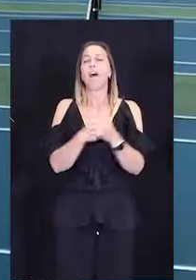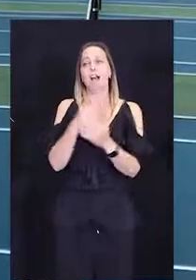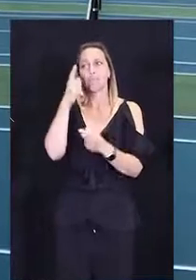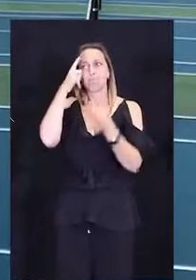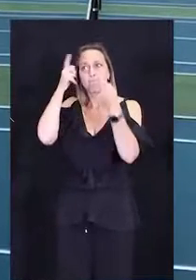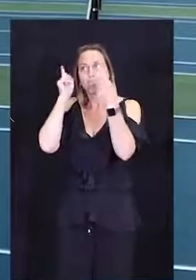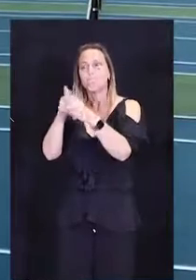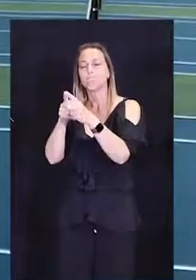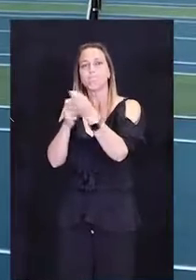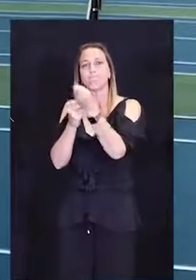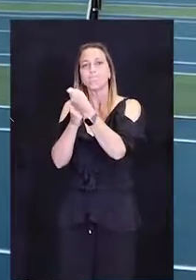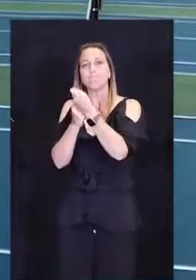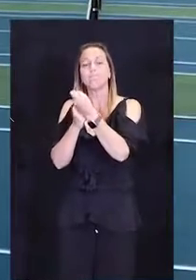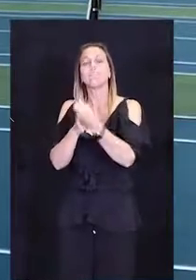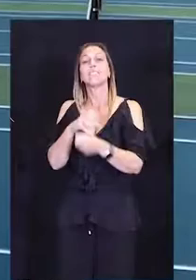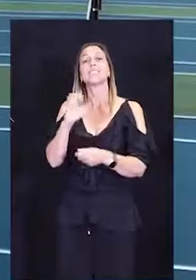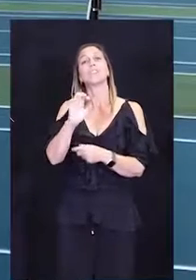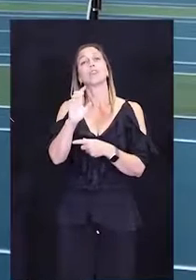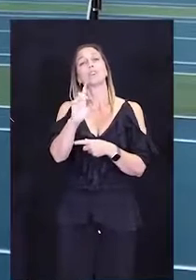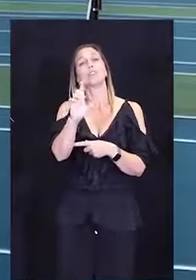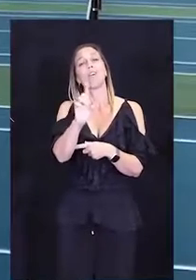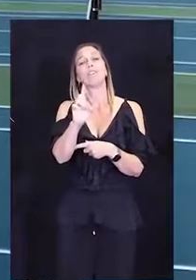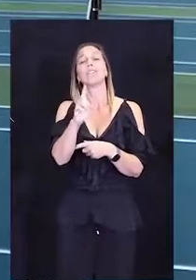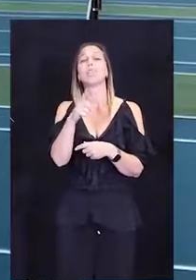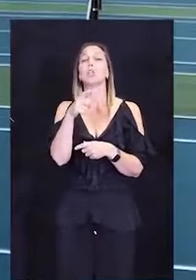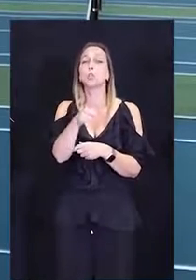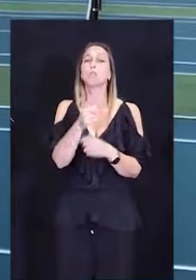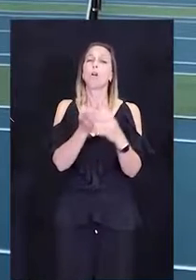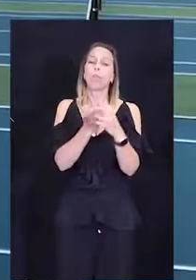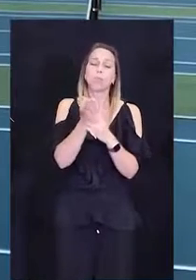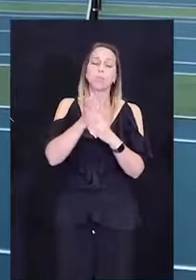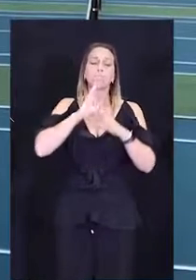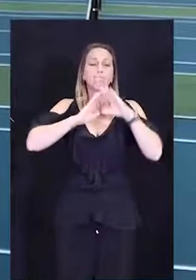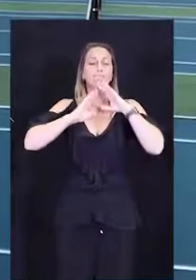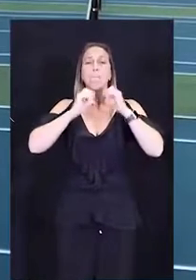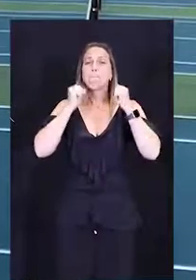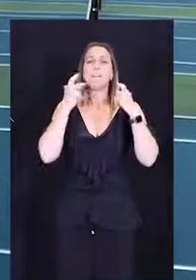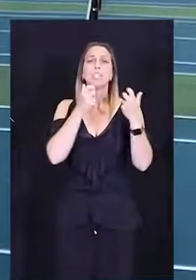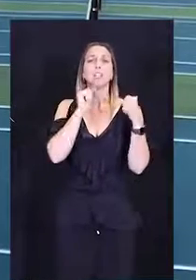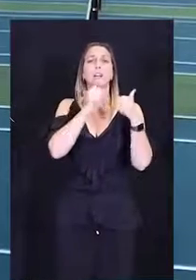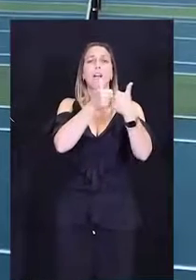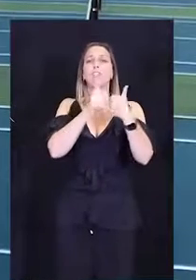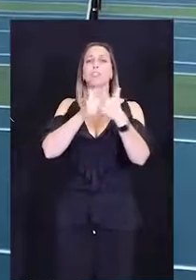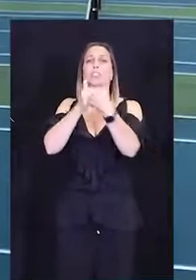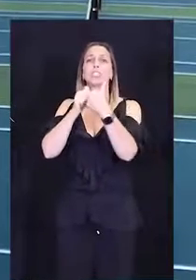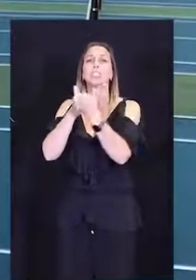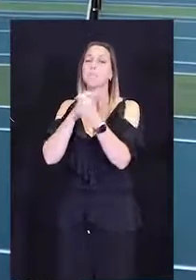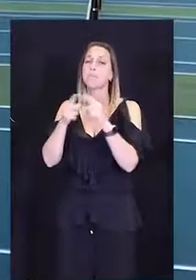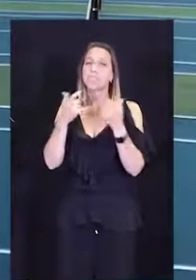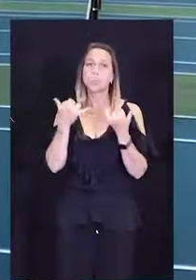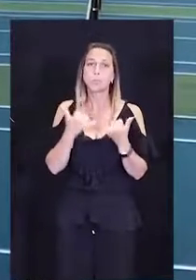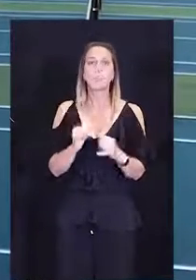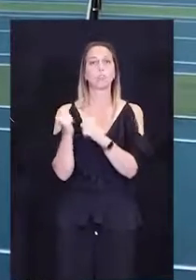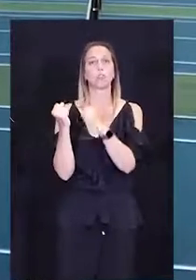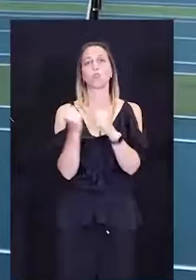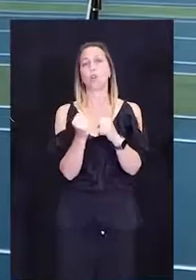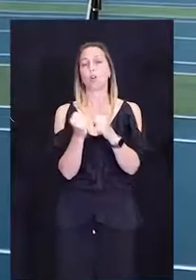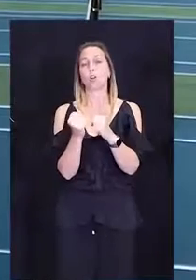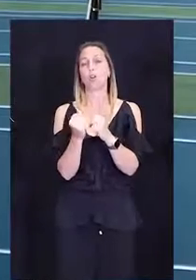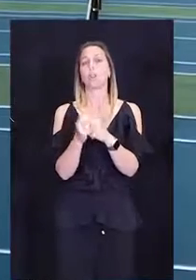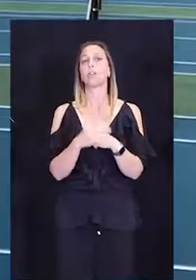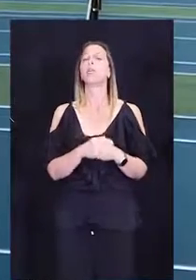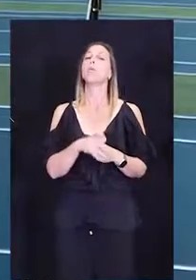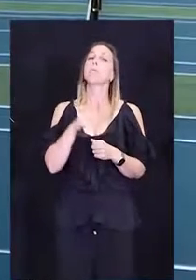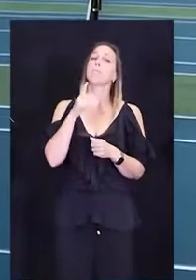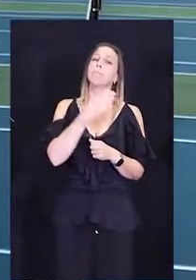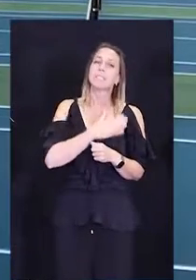Philly. Central Dolphin, despite countless challenges, we have found ways to become stronger. In moments of hardship, we